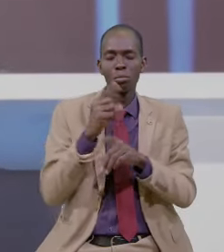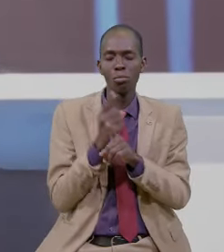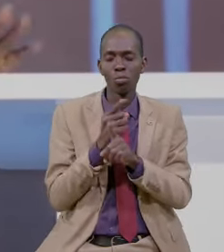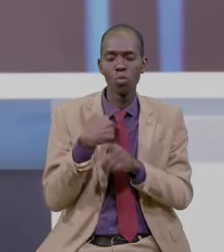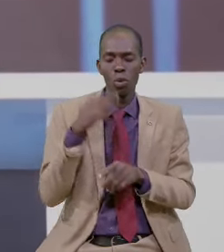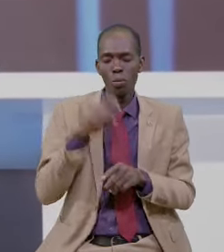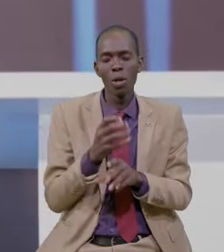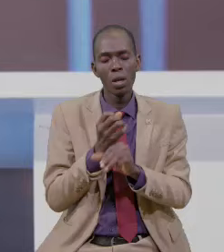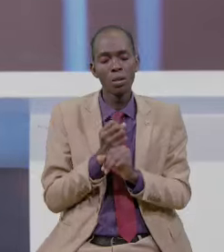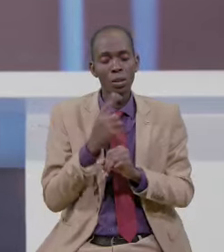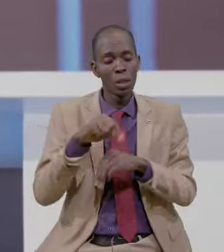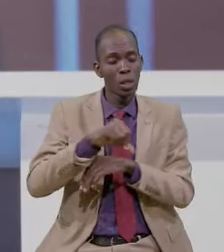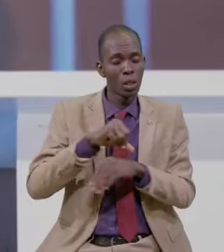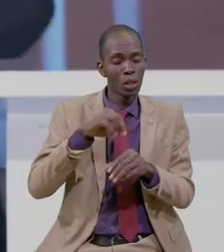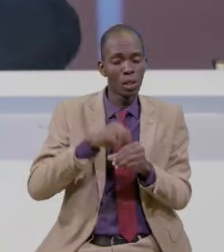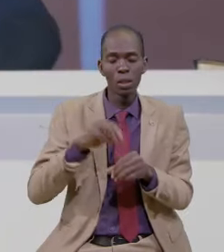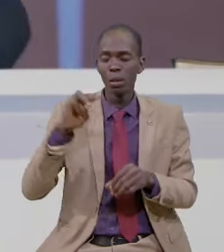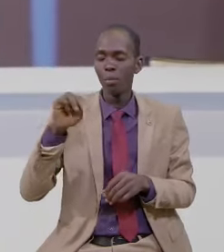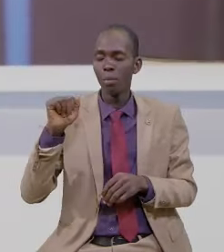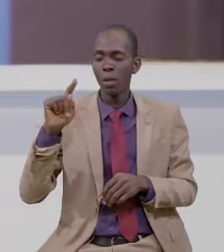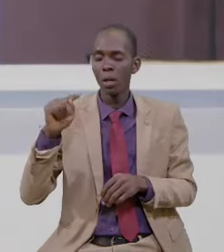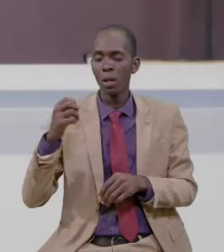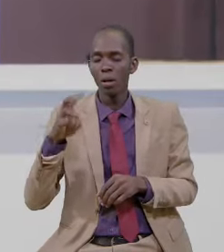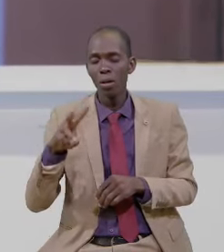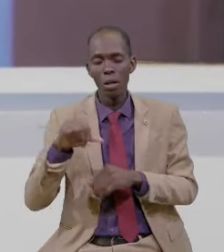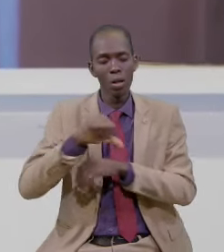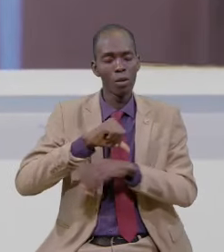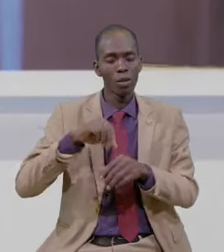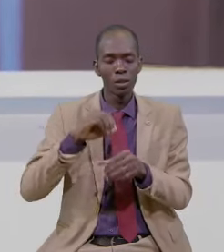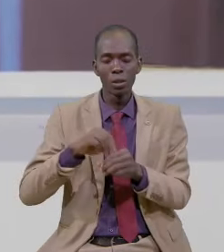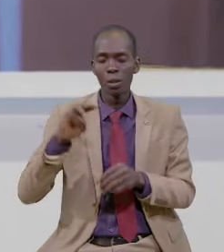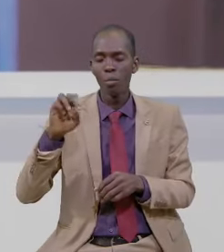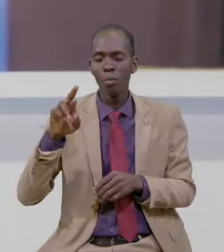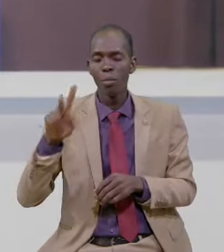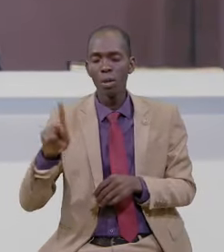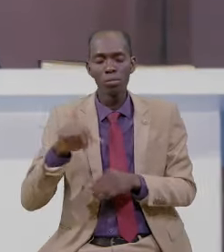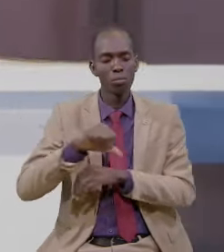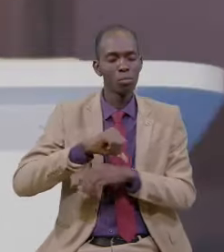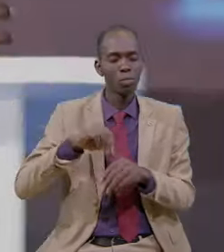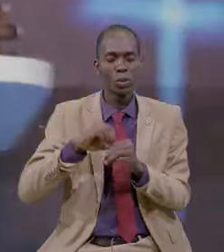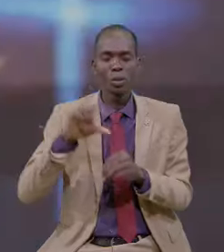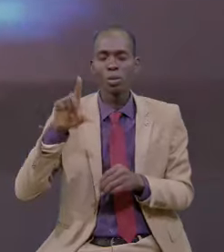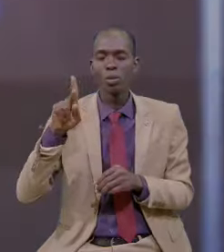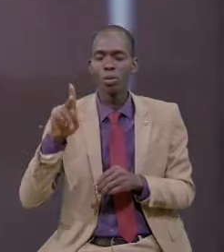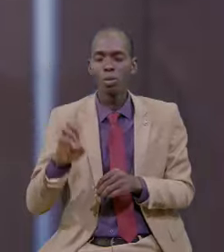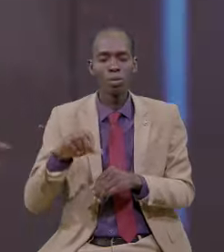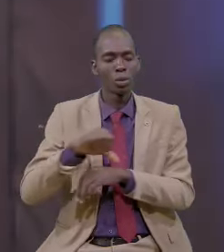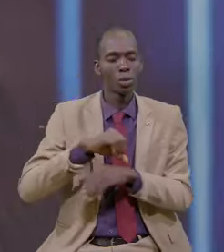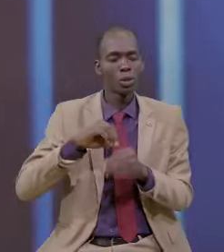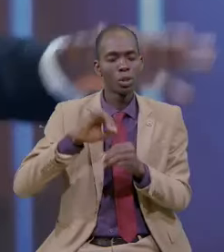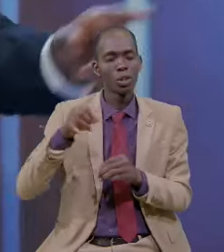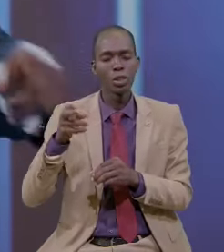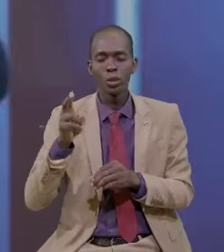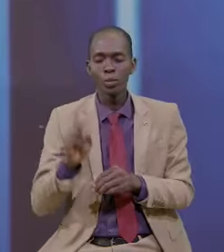Matthew, the anointing in Mark, the anointing in Luke, the anointing in John, the anointing in